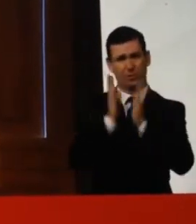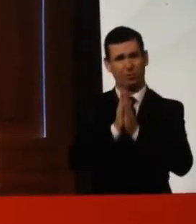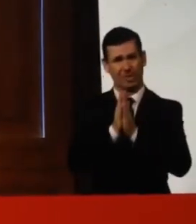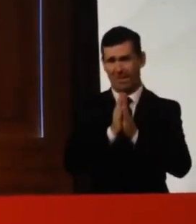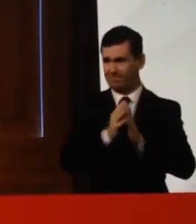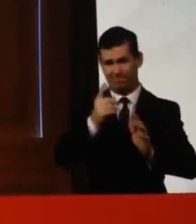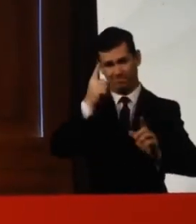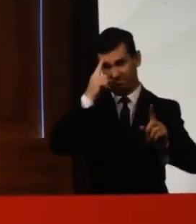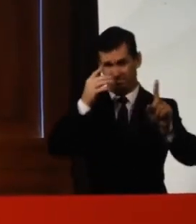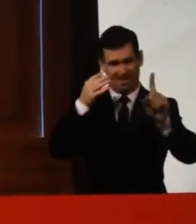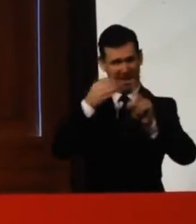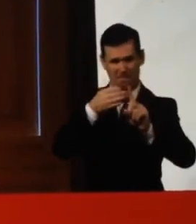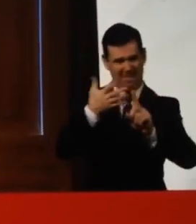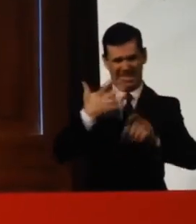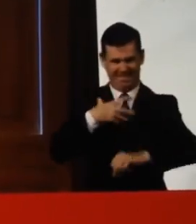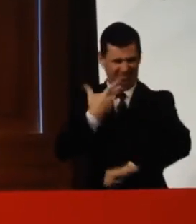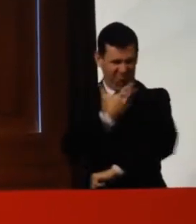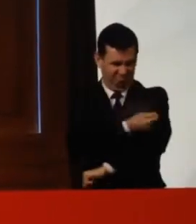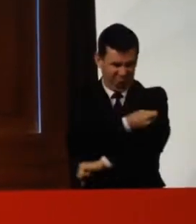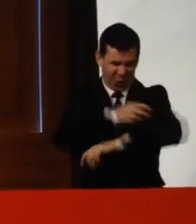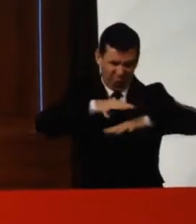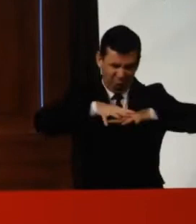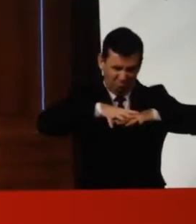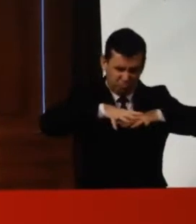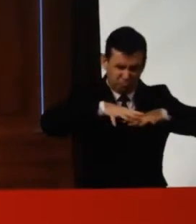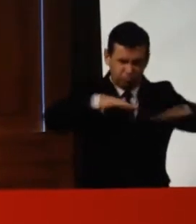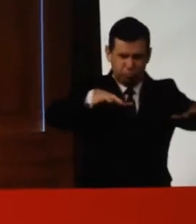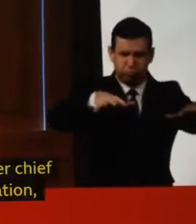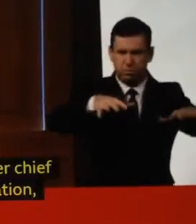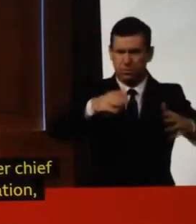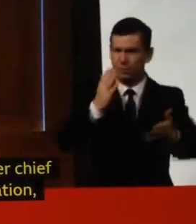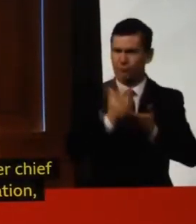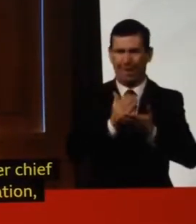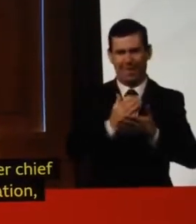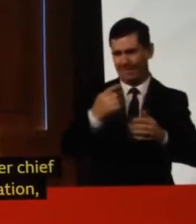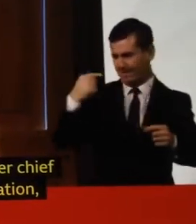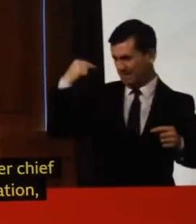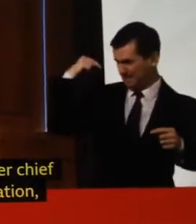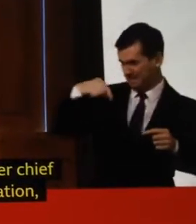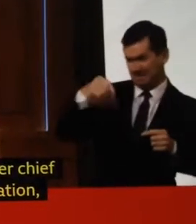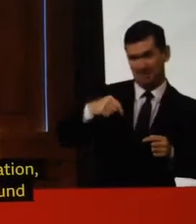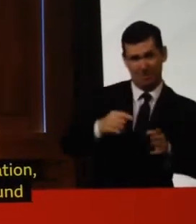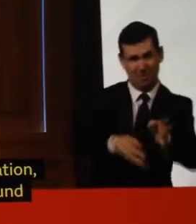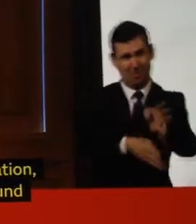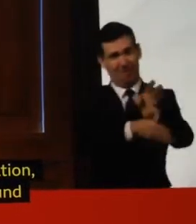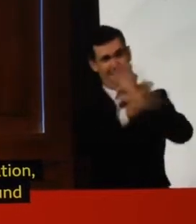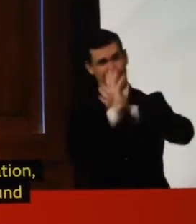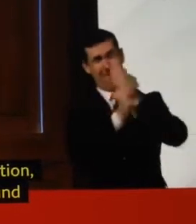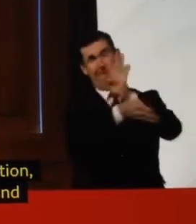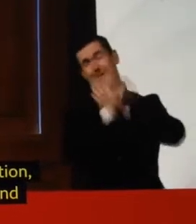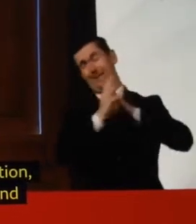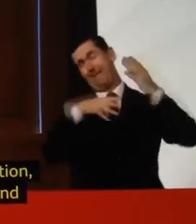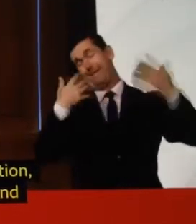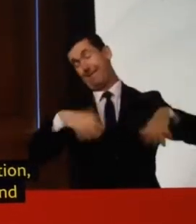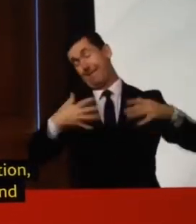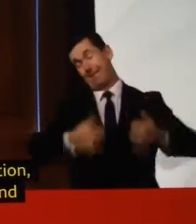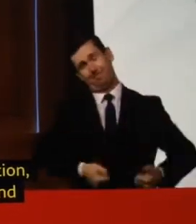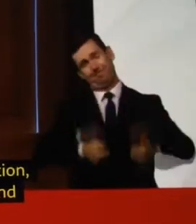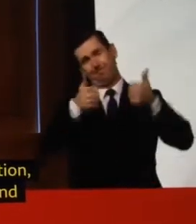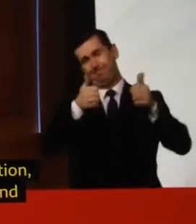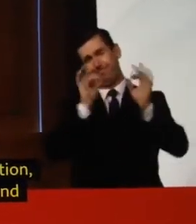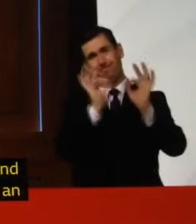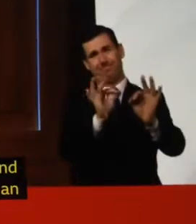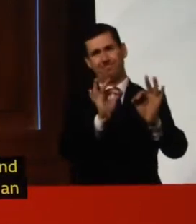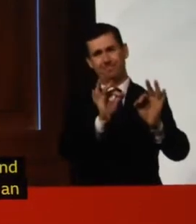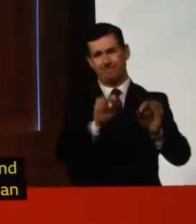mission around vaccination, we've seen an incredible response. And it's the sort of response we've seen all through the pandemic and through the first